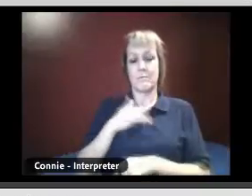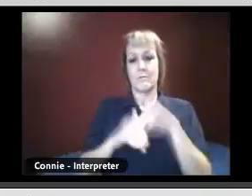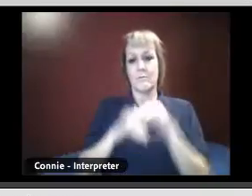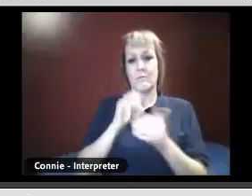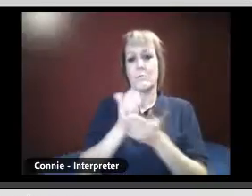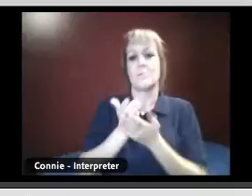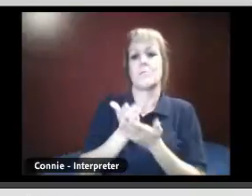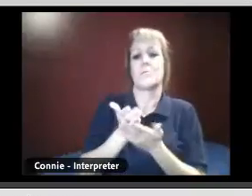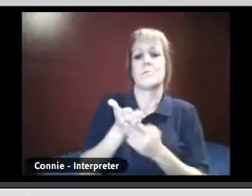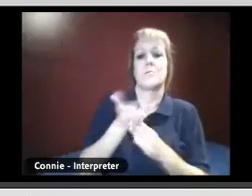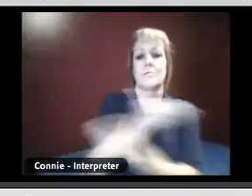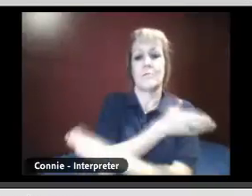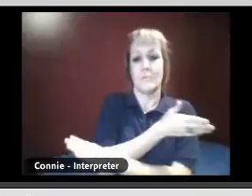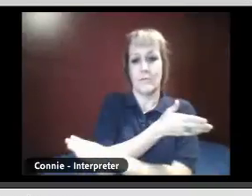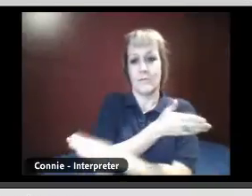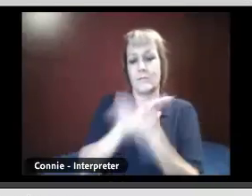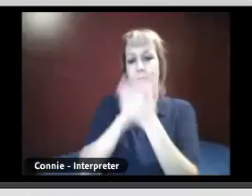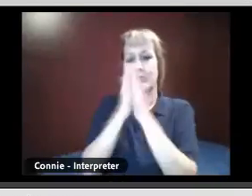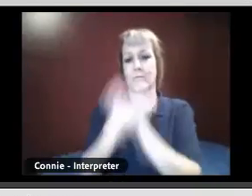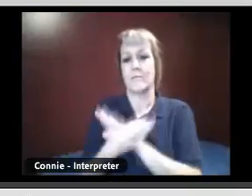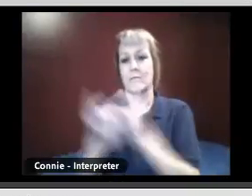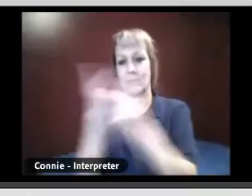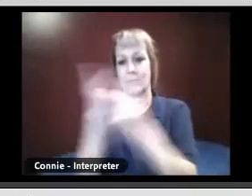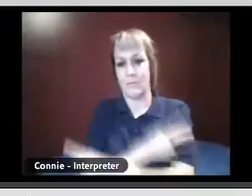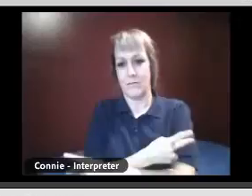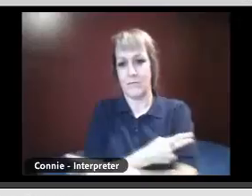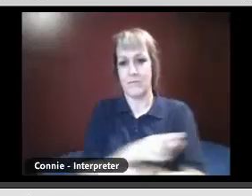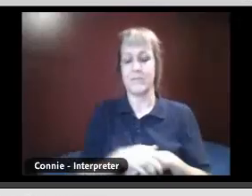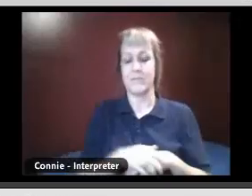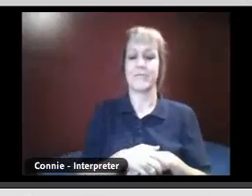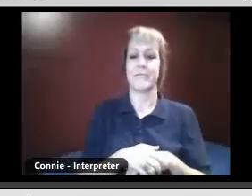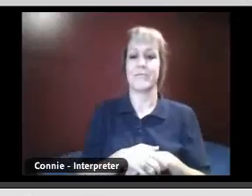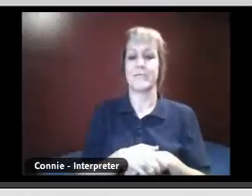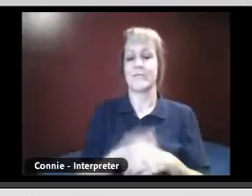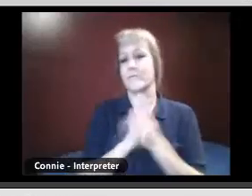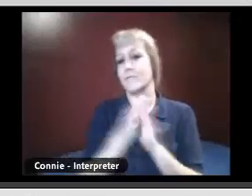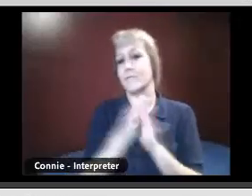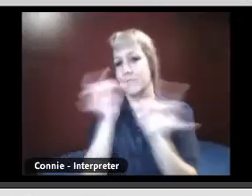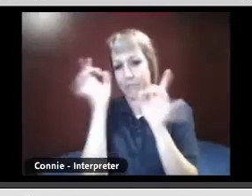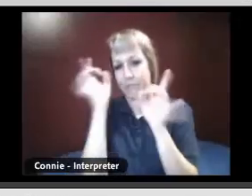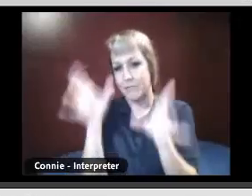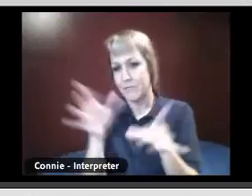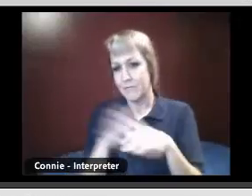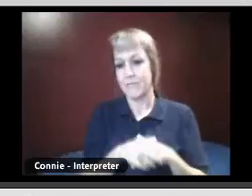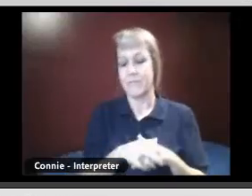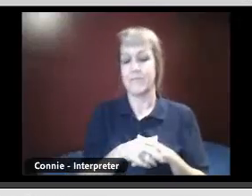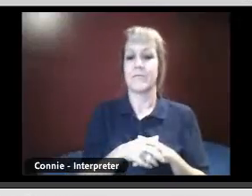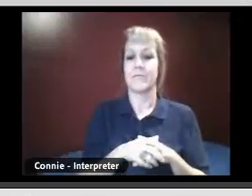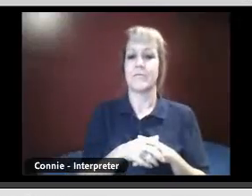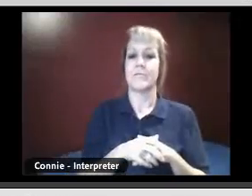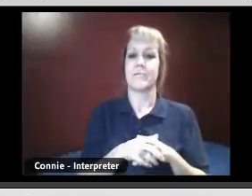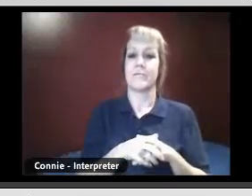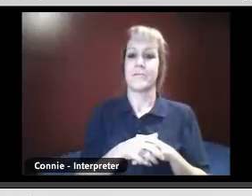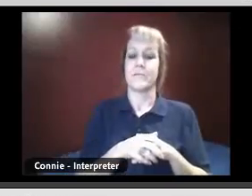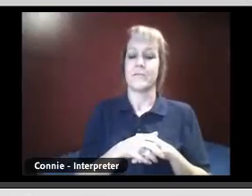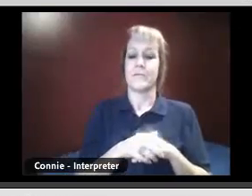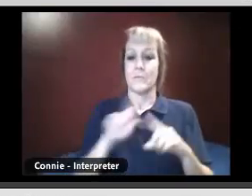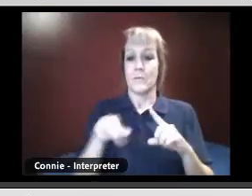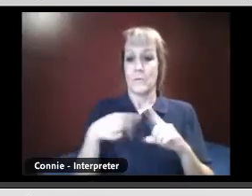something that can turn into a catastrophe or turn into a crisis. And when you have